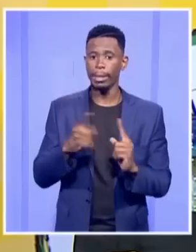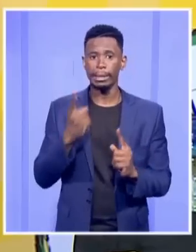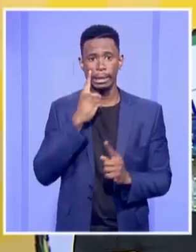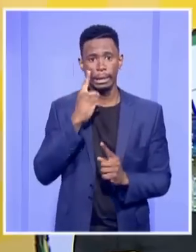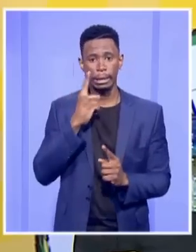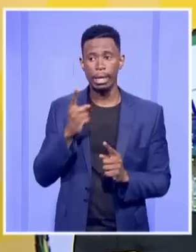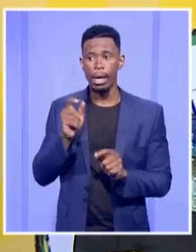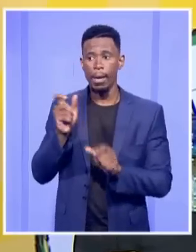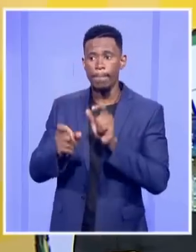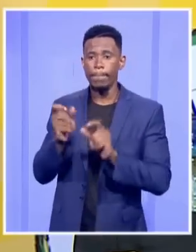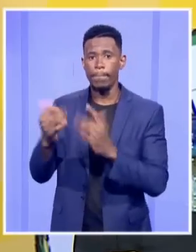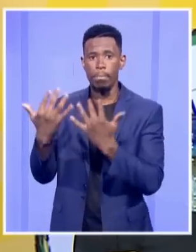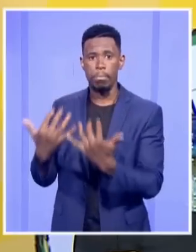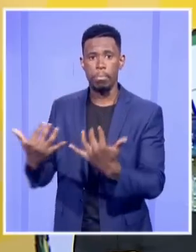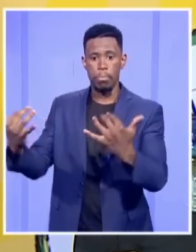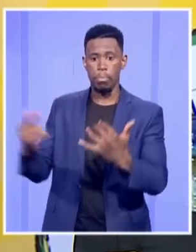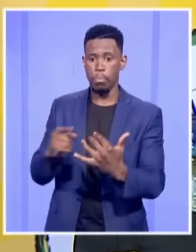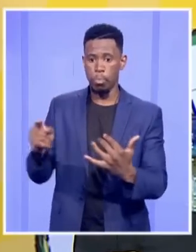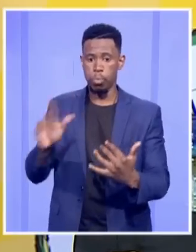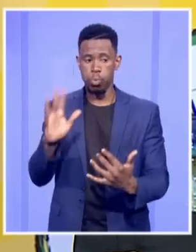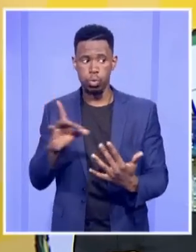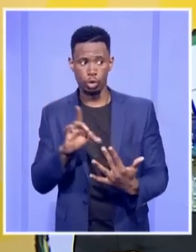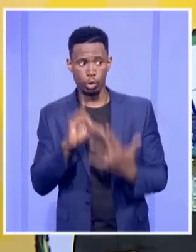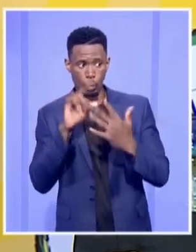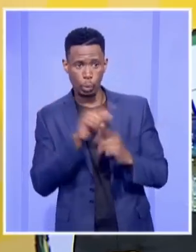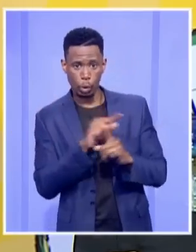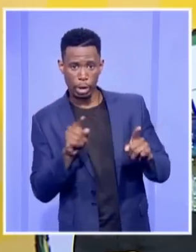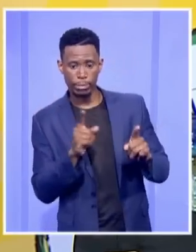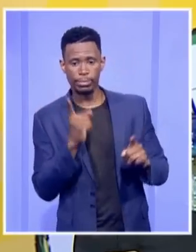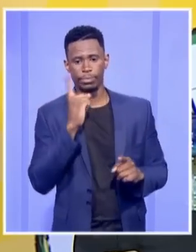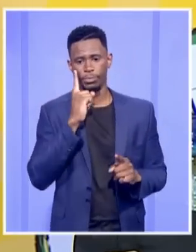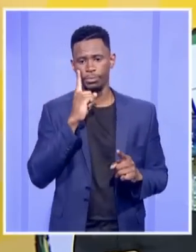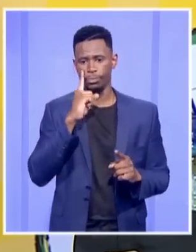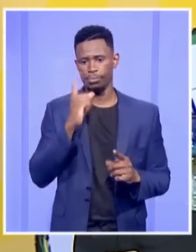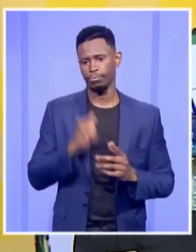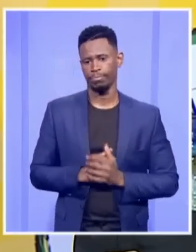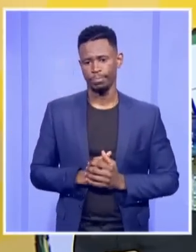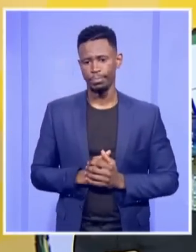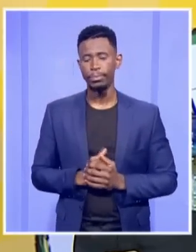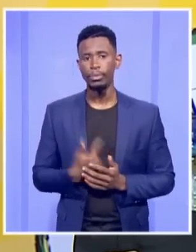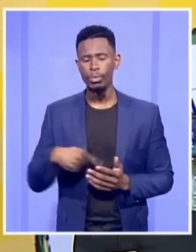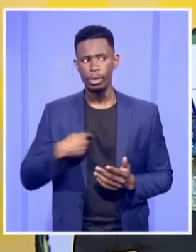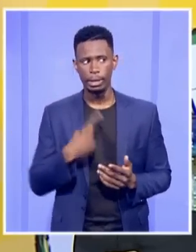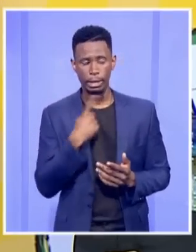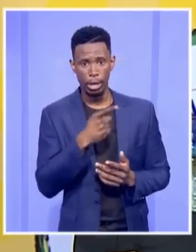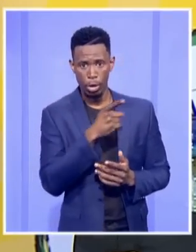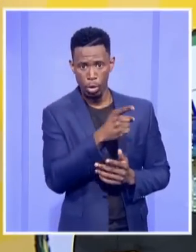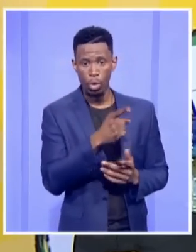So we are inviting them that, comrades, you still have got an opportunity.